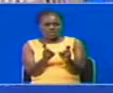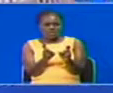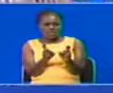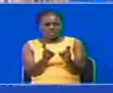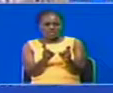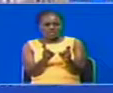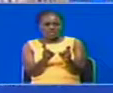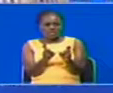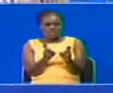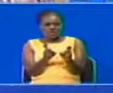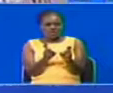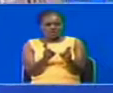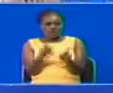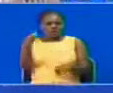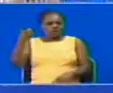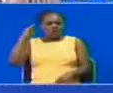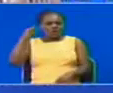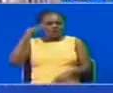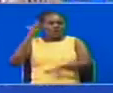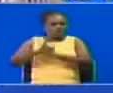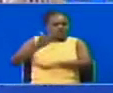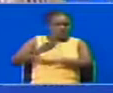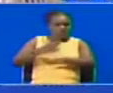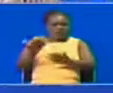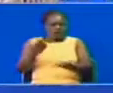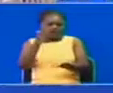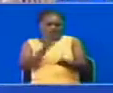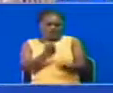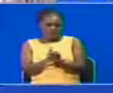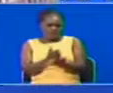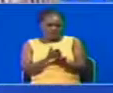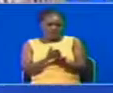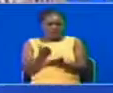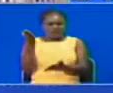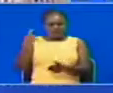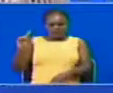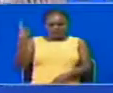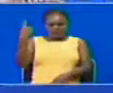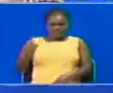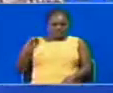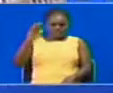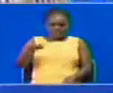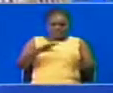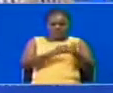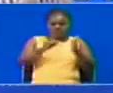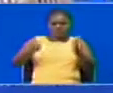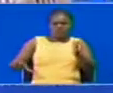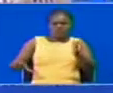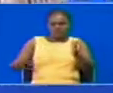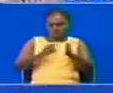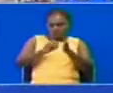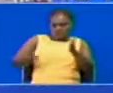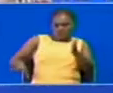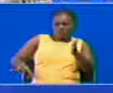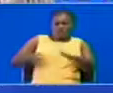the authenticity of the phones that were on our networks. And that was our initial steps to eliminate and root